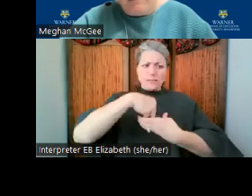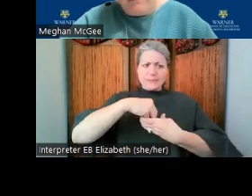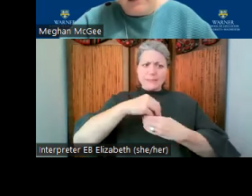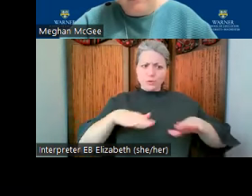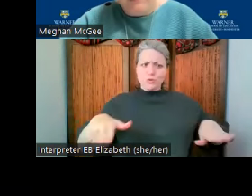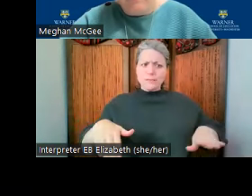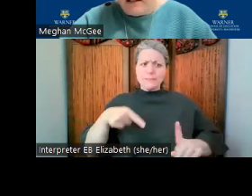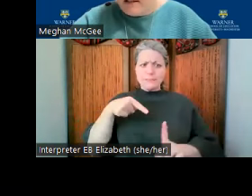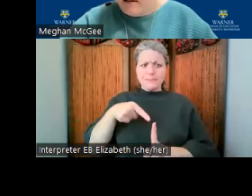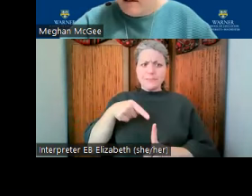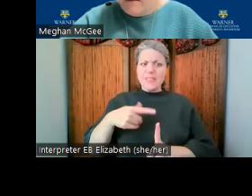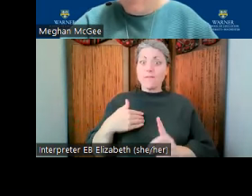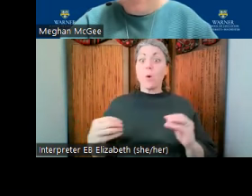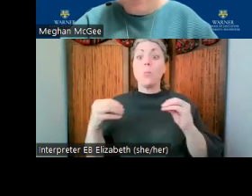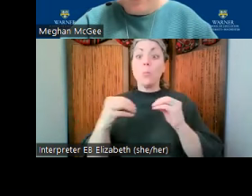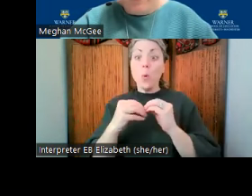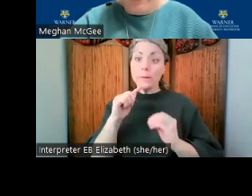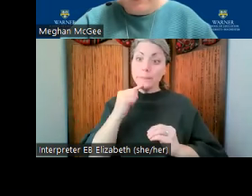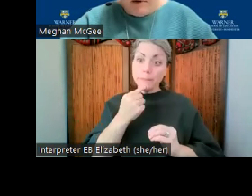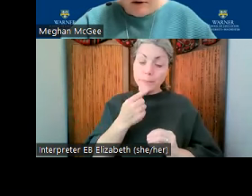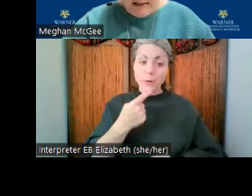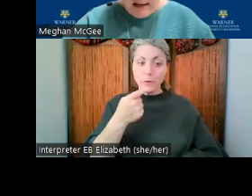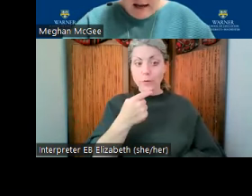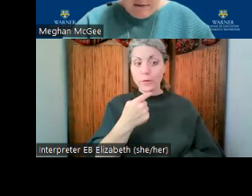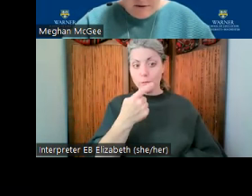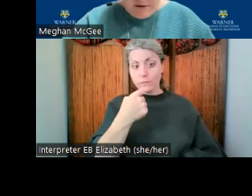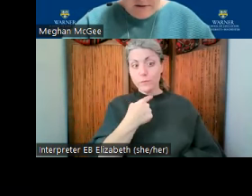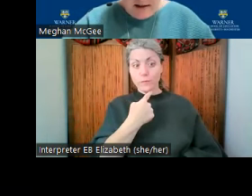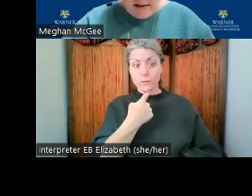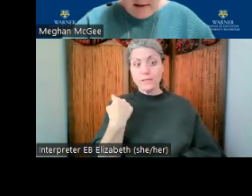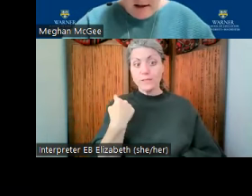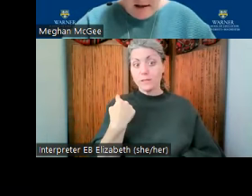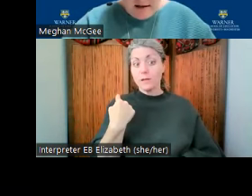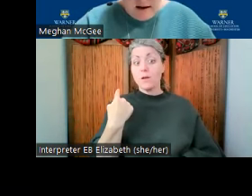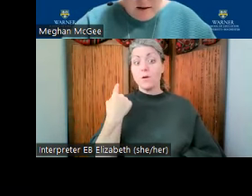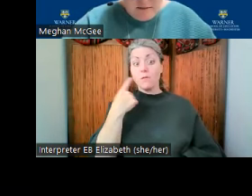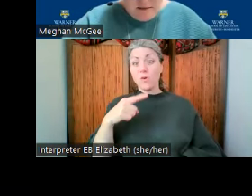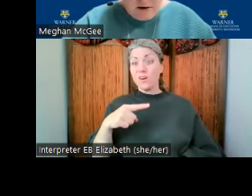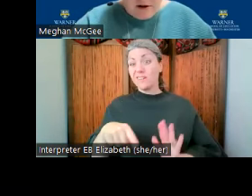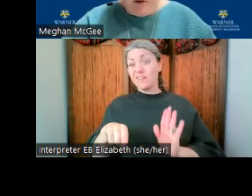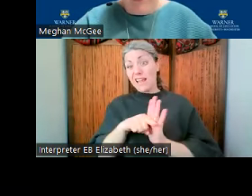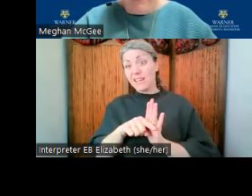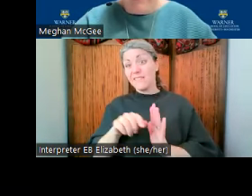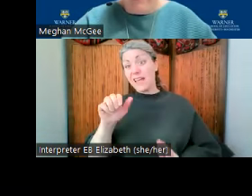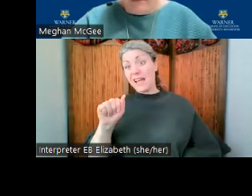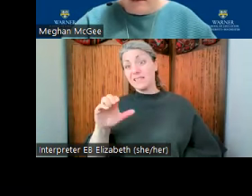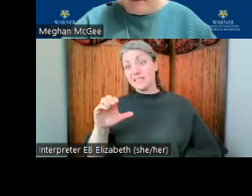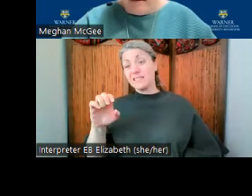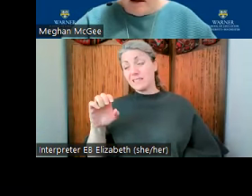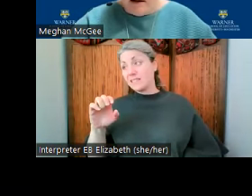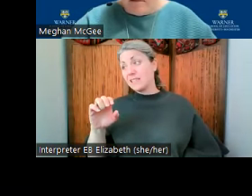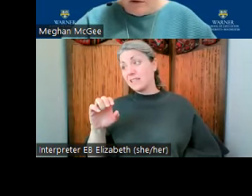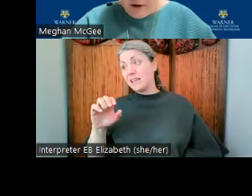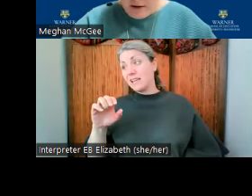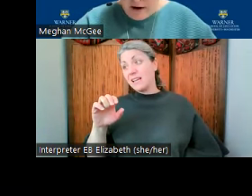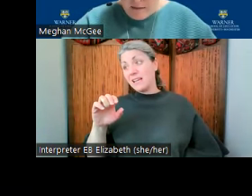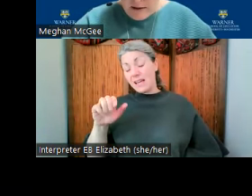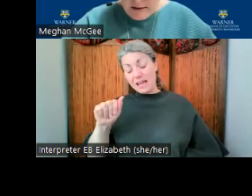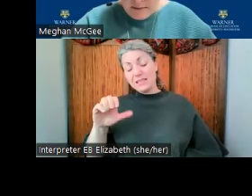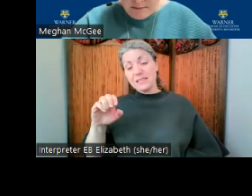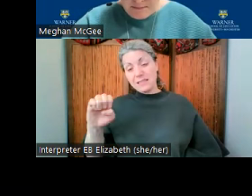are significant risk for experiencing adverse events in their communities and